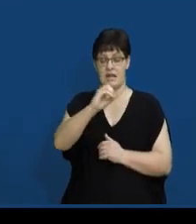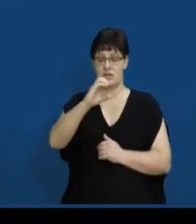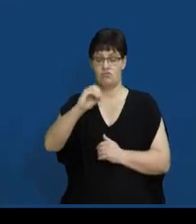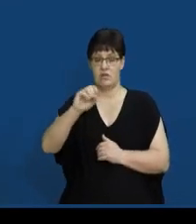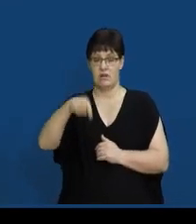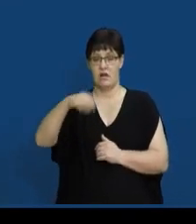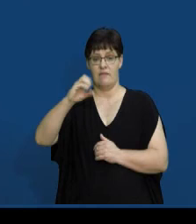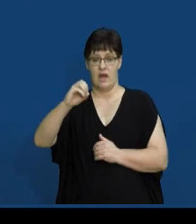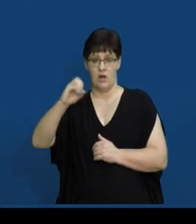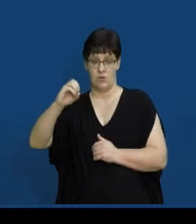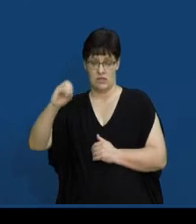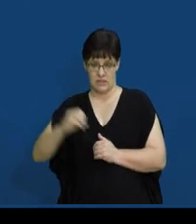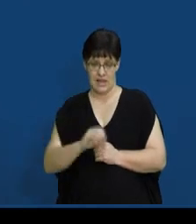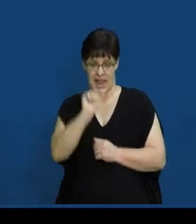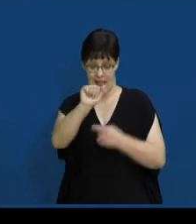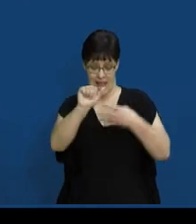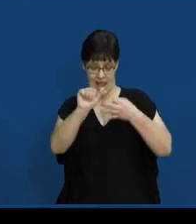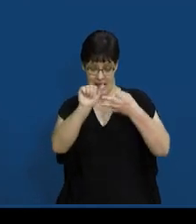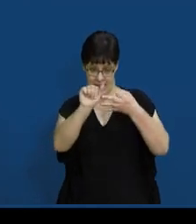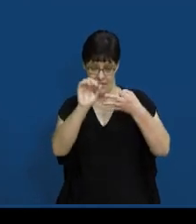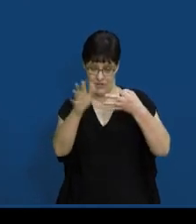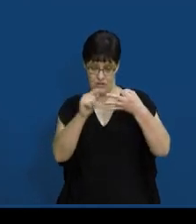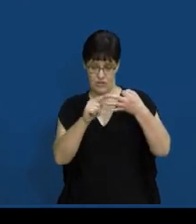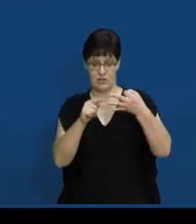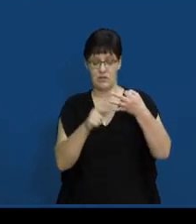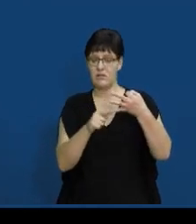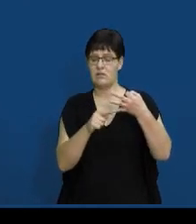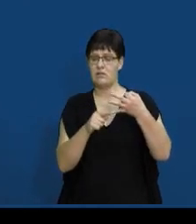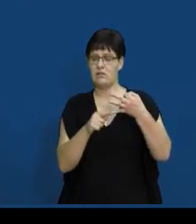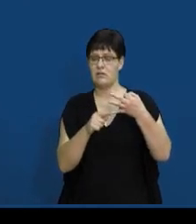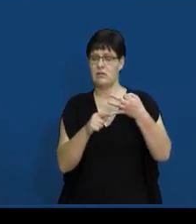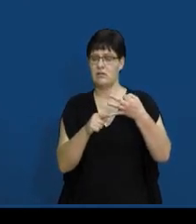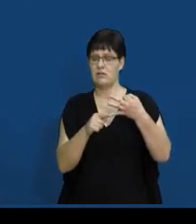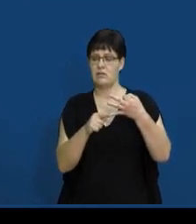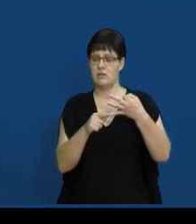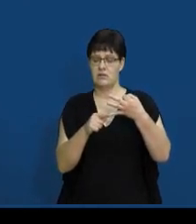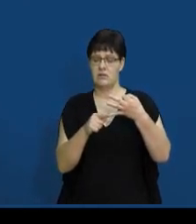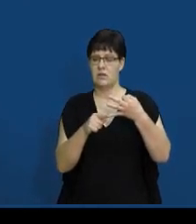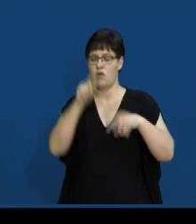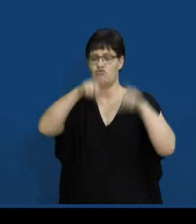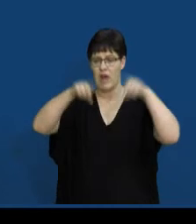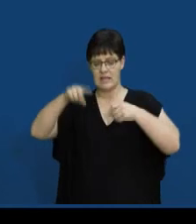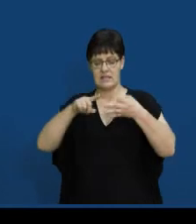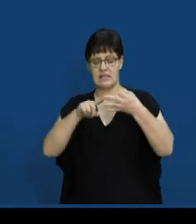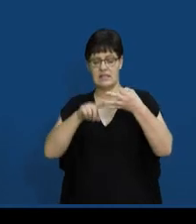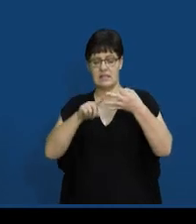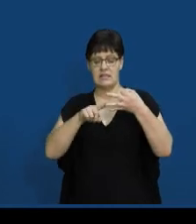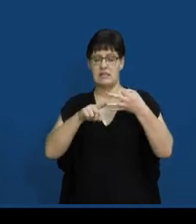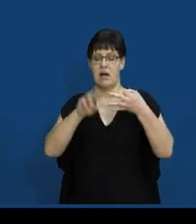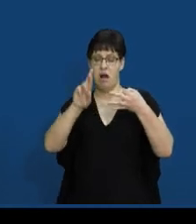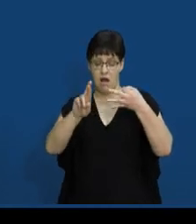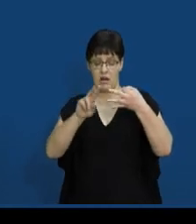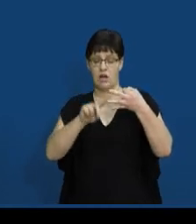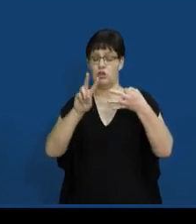500,000. I've got my A component times the R. The rate is 20%,